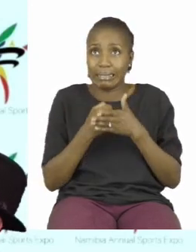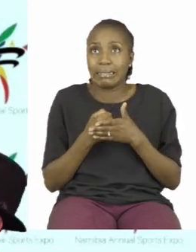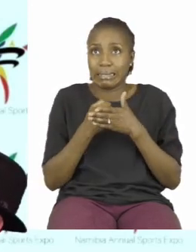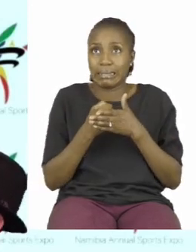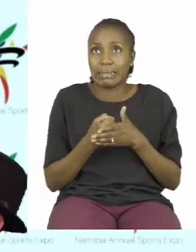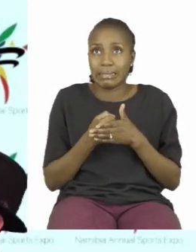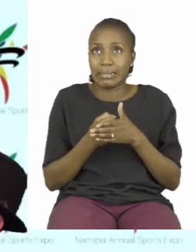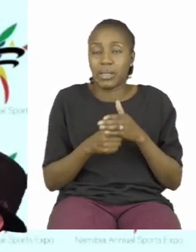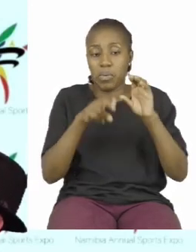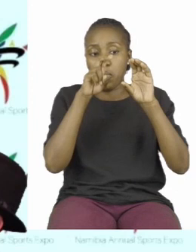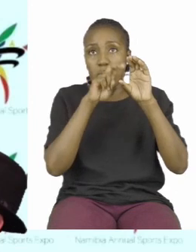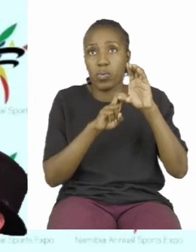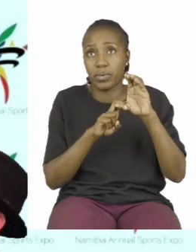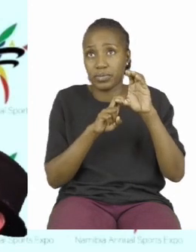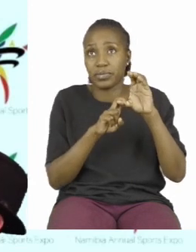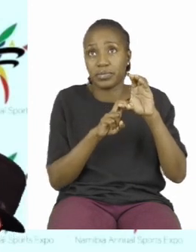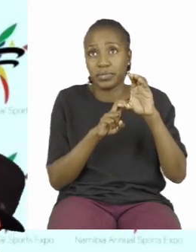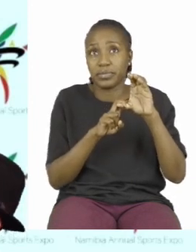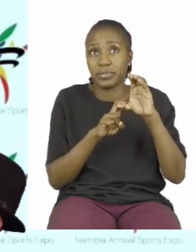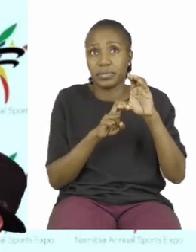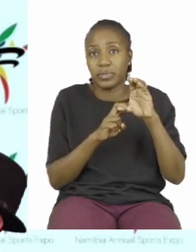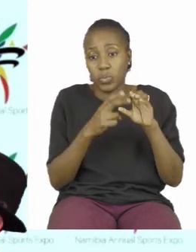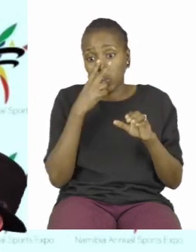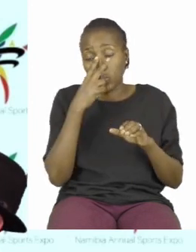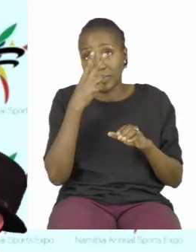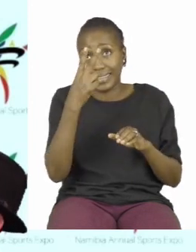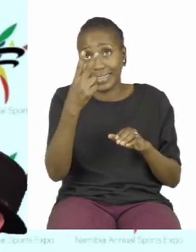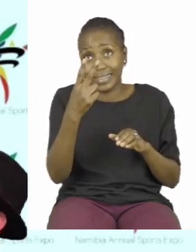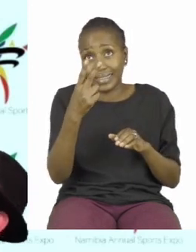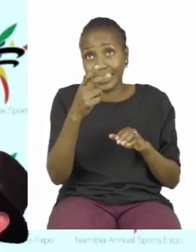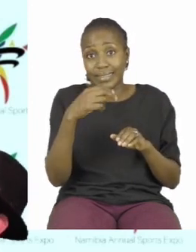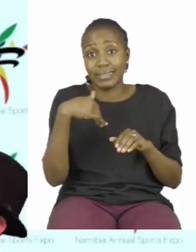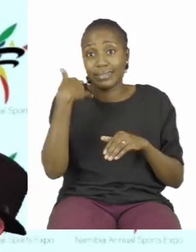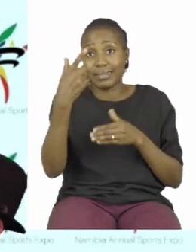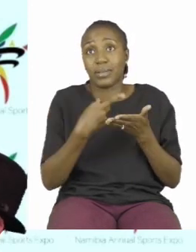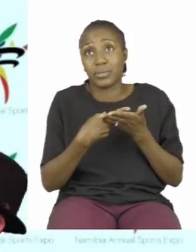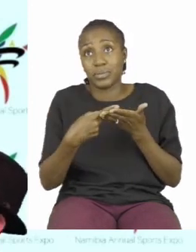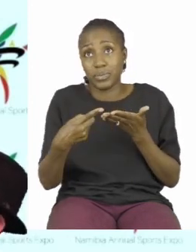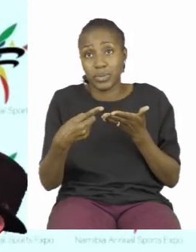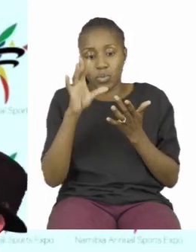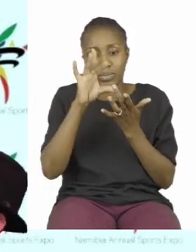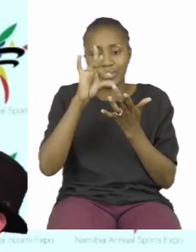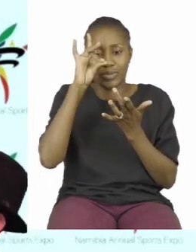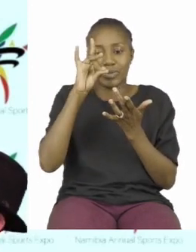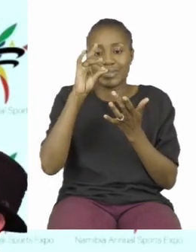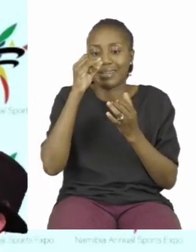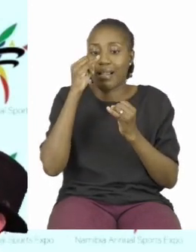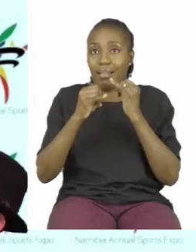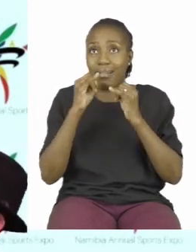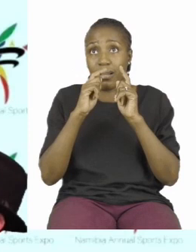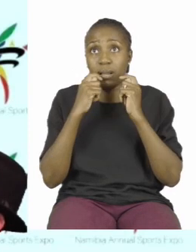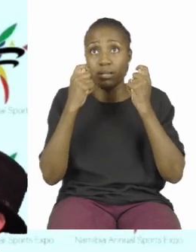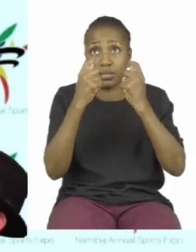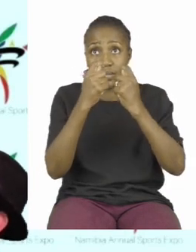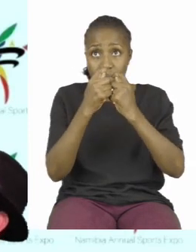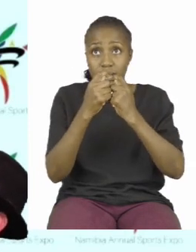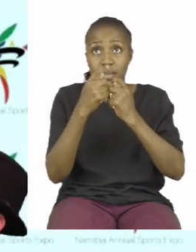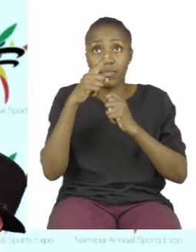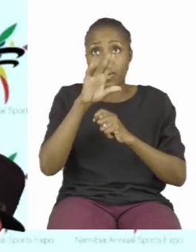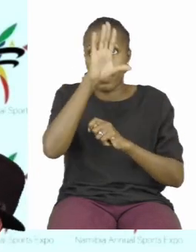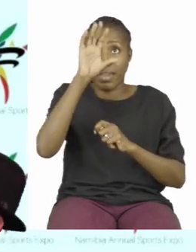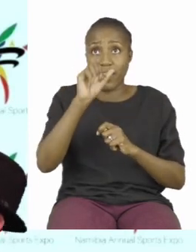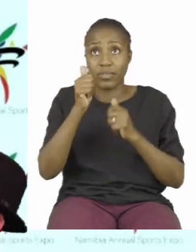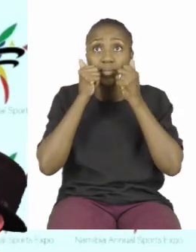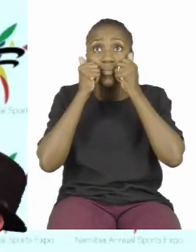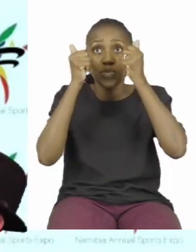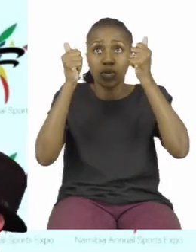last hurdle. So we'll see what the results is next week to select the final team. Yes. To go to African Championships, which is